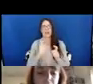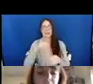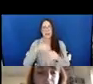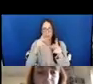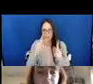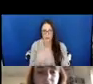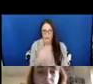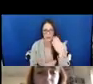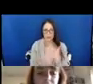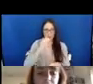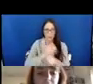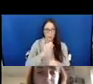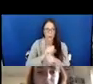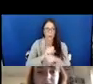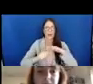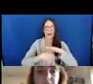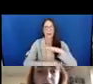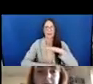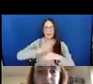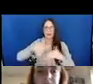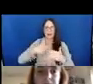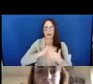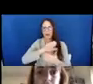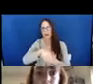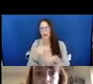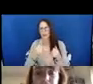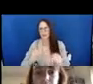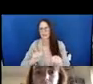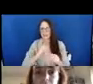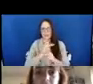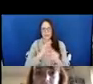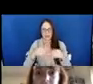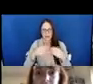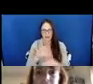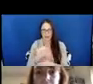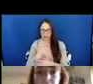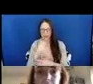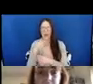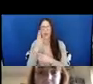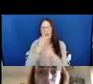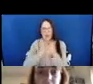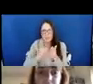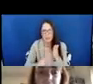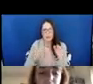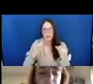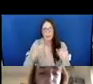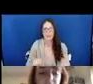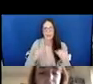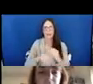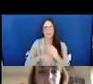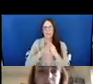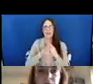work underlying all other attempts at care. I'll explore the possibility of telemedicine increasing self